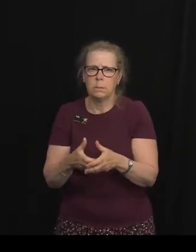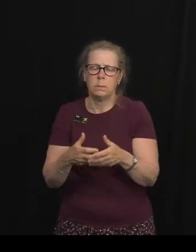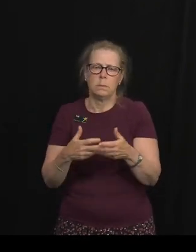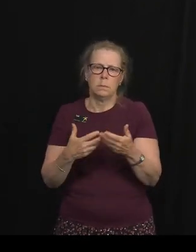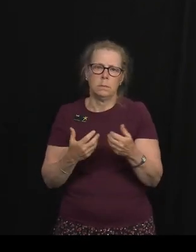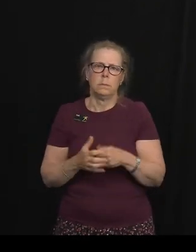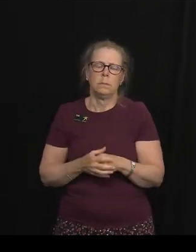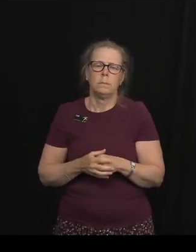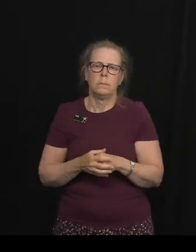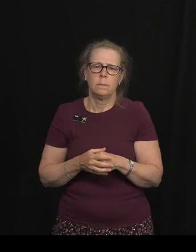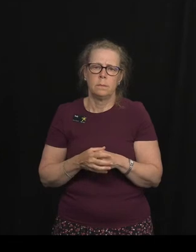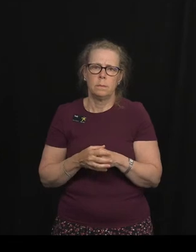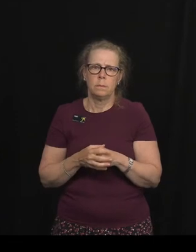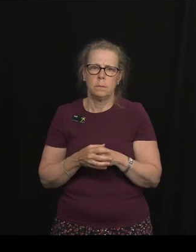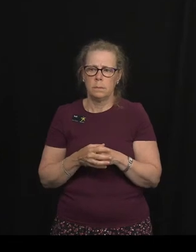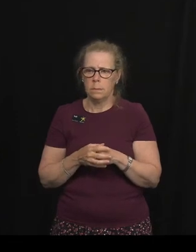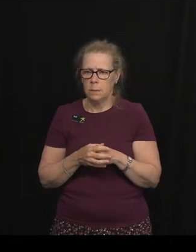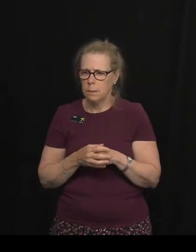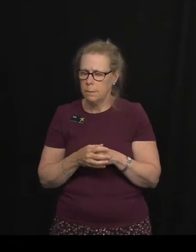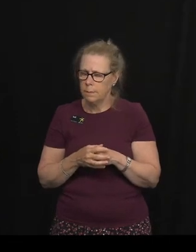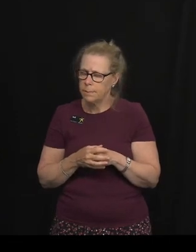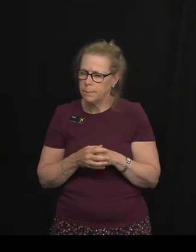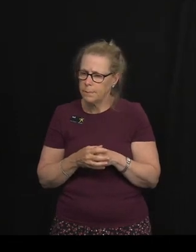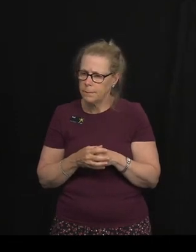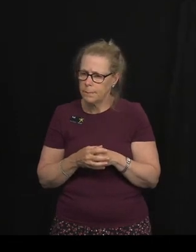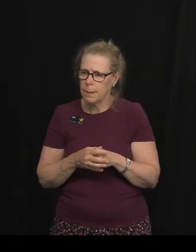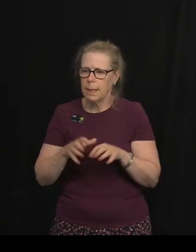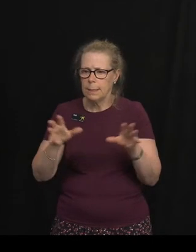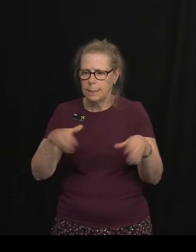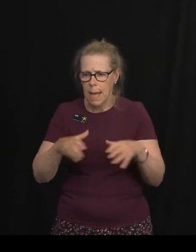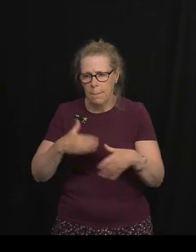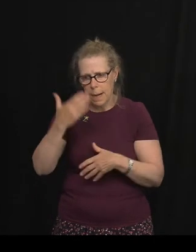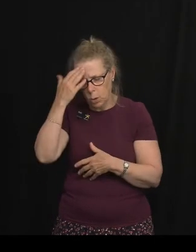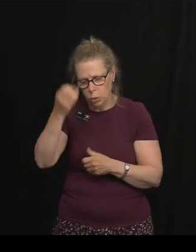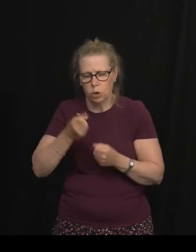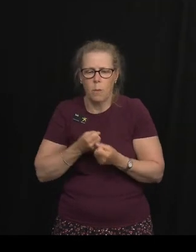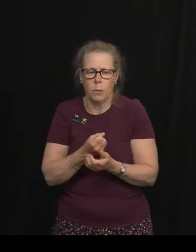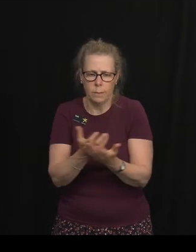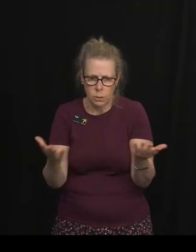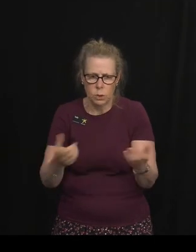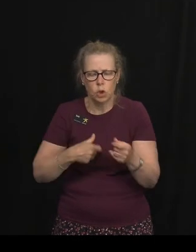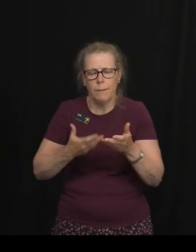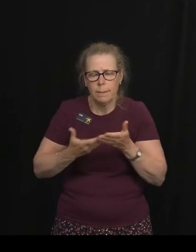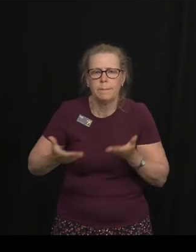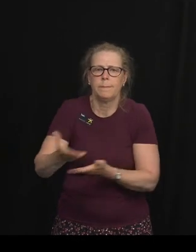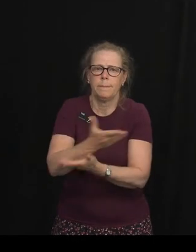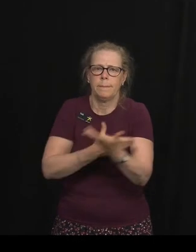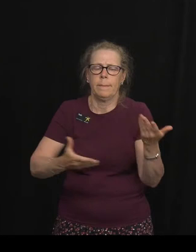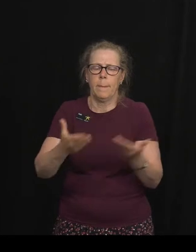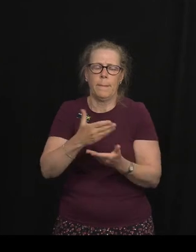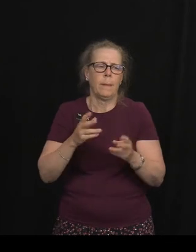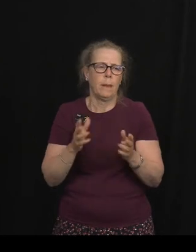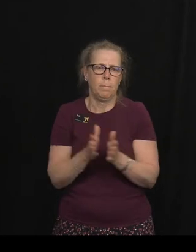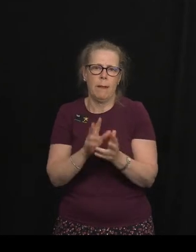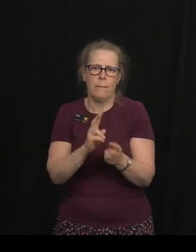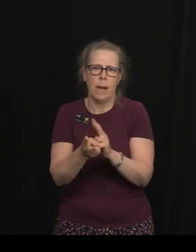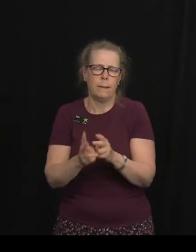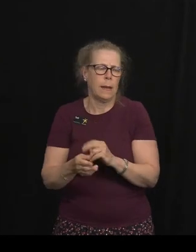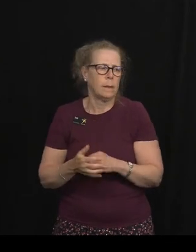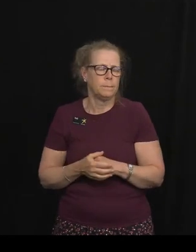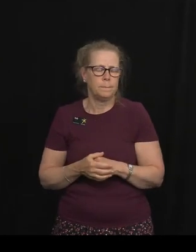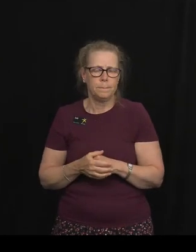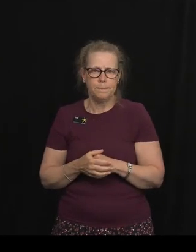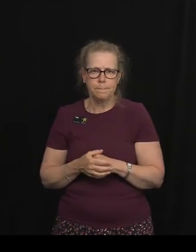and help from European Union and also from the West. And from Sida, yes. Yes, of course. Thanks,